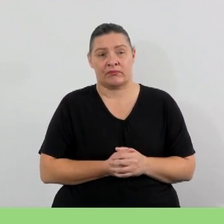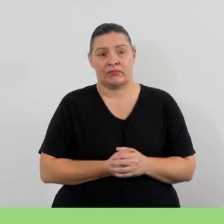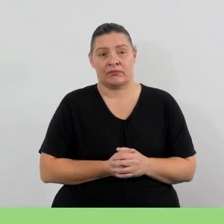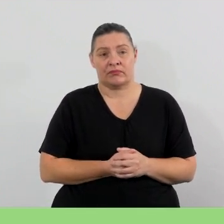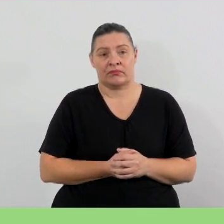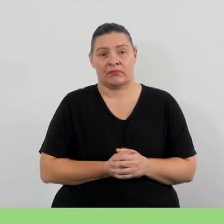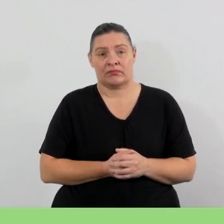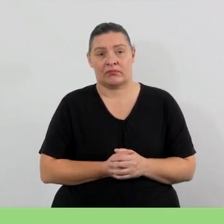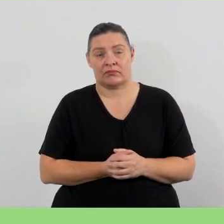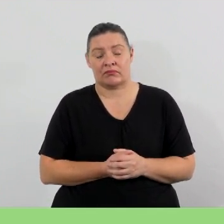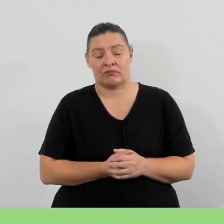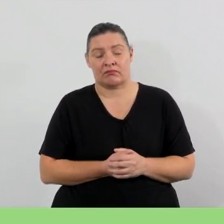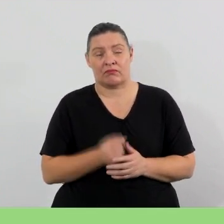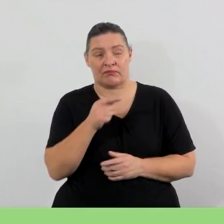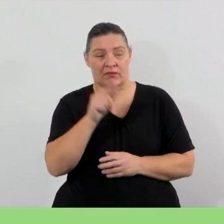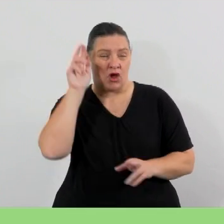riverine